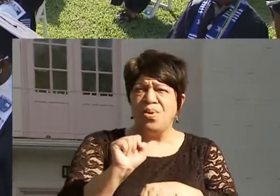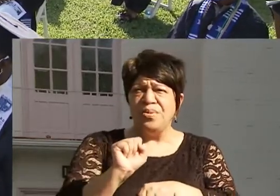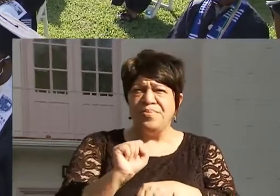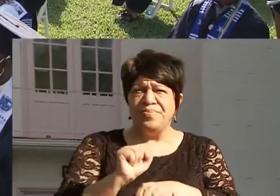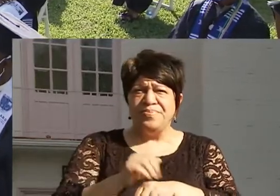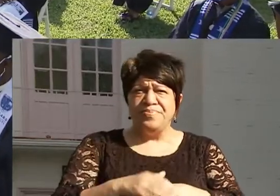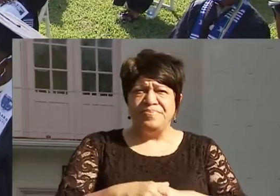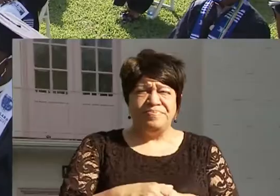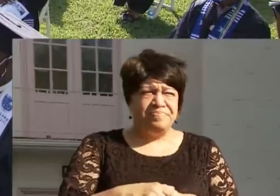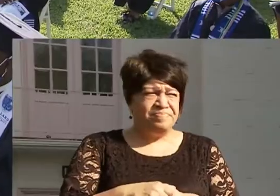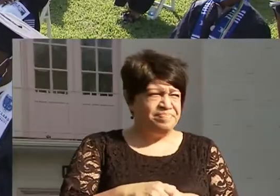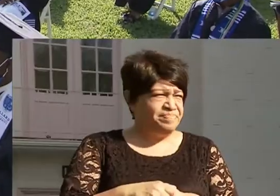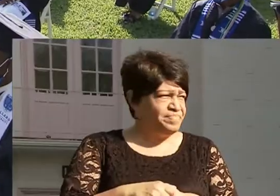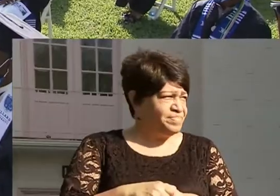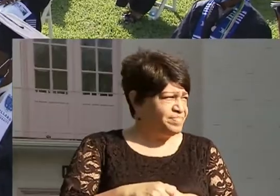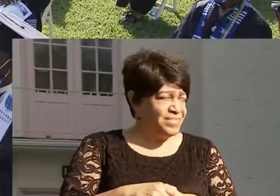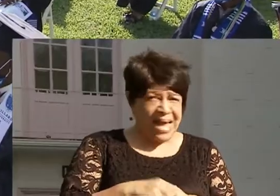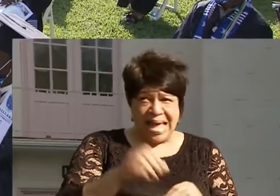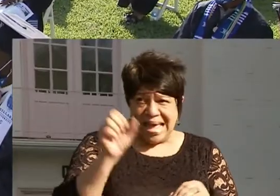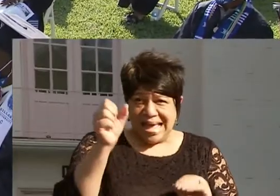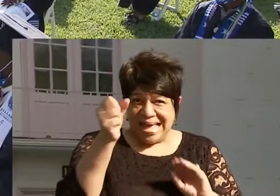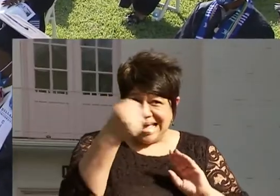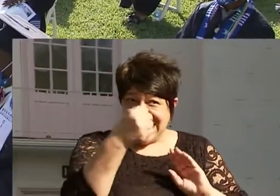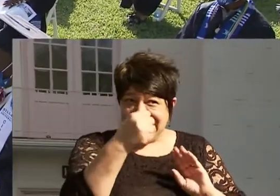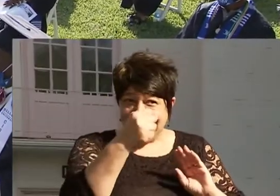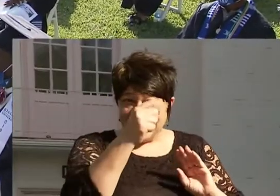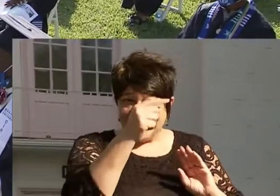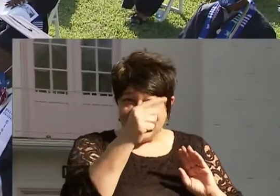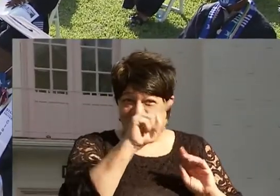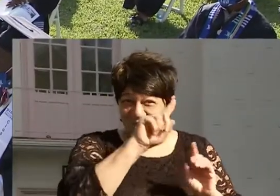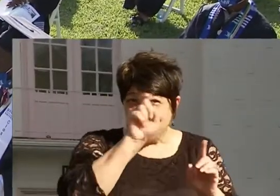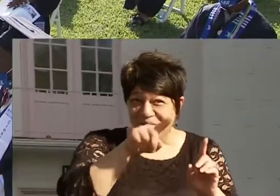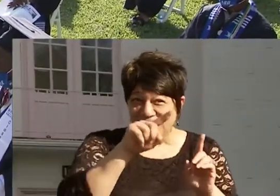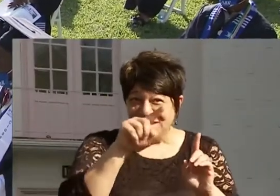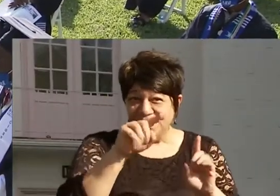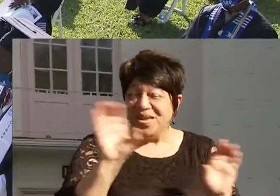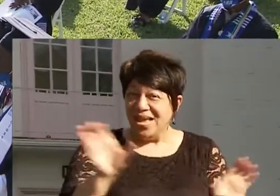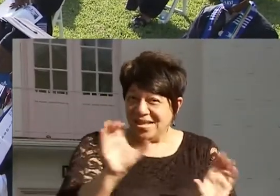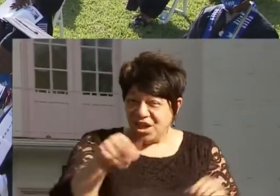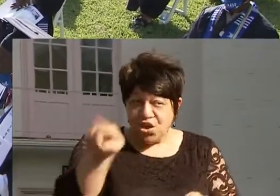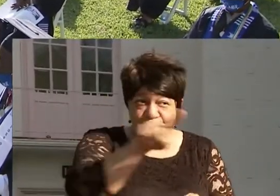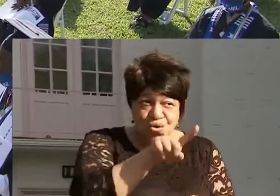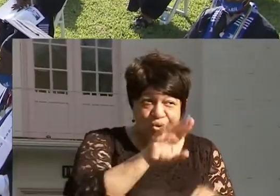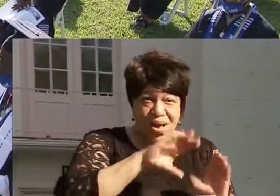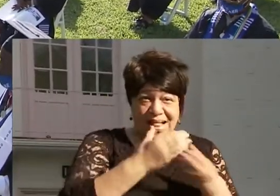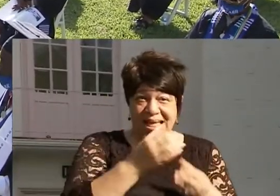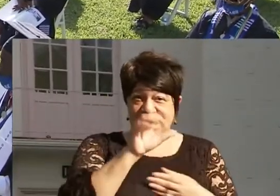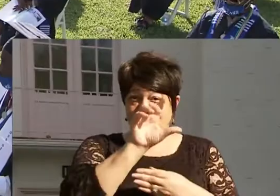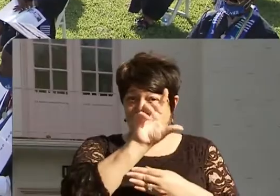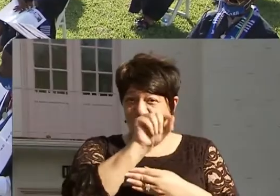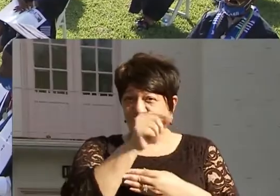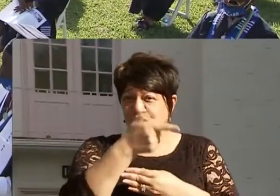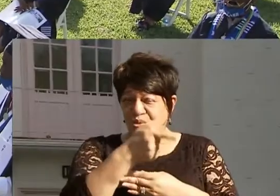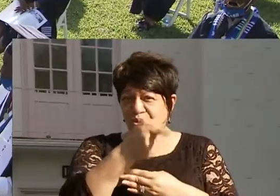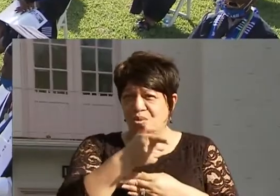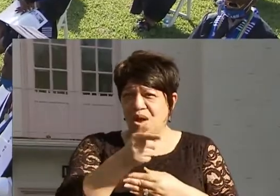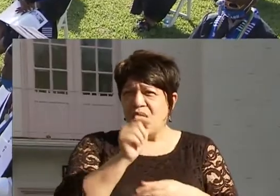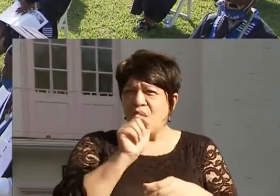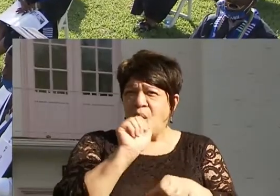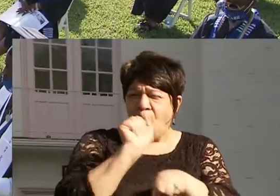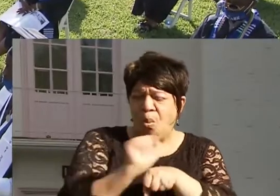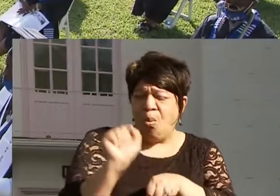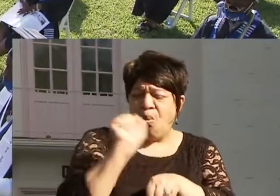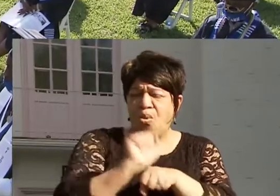Did I just lose it? Yes, sorry. Did you, class of 2021, work hard to graduate from